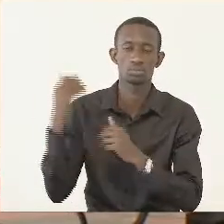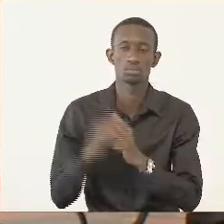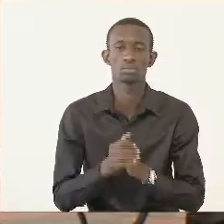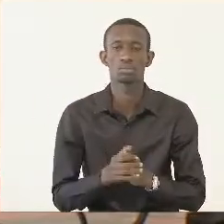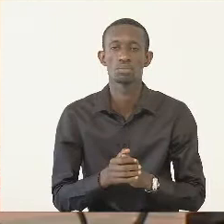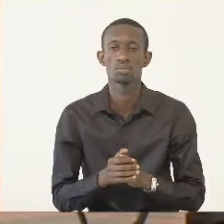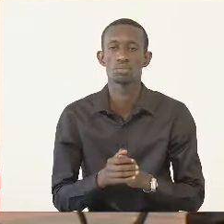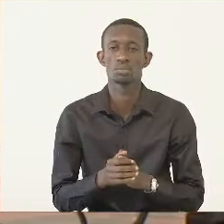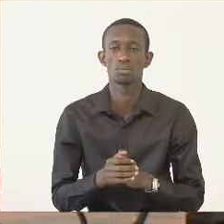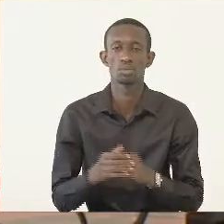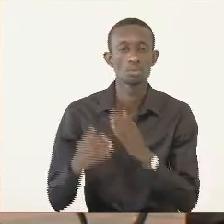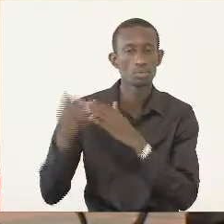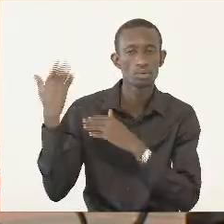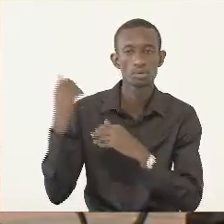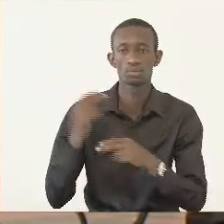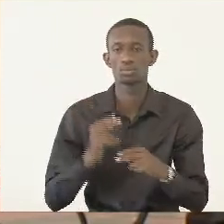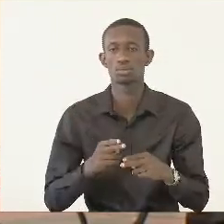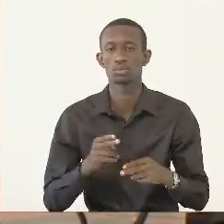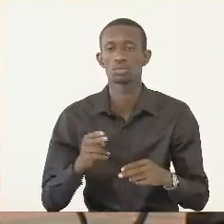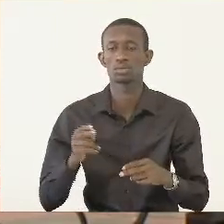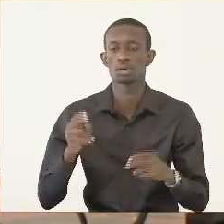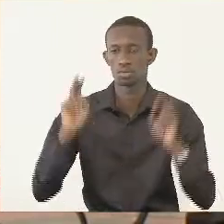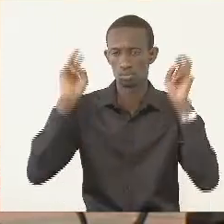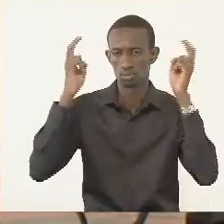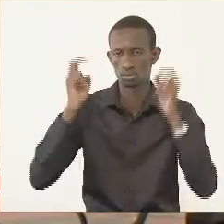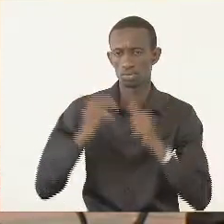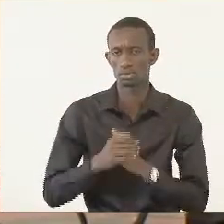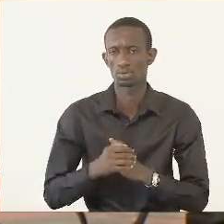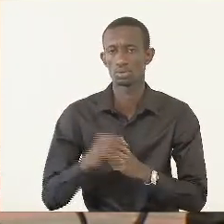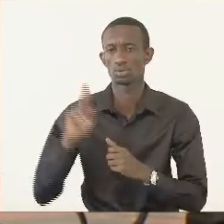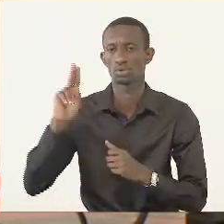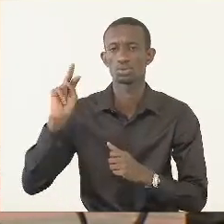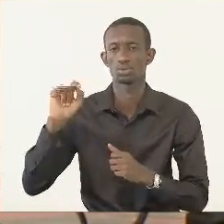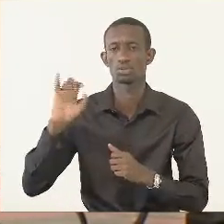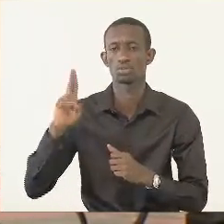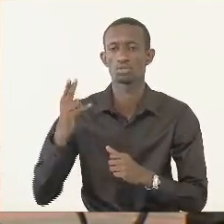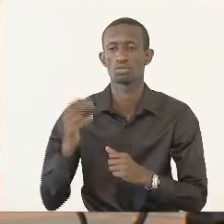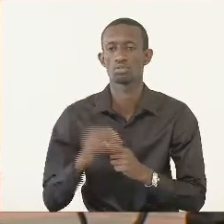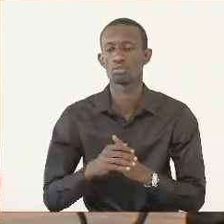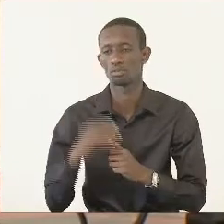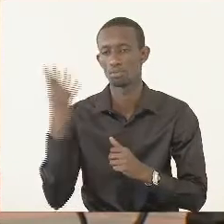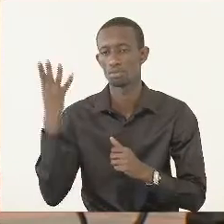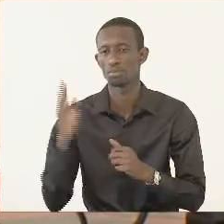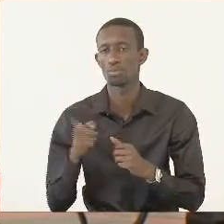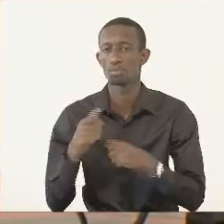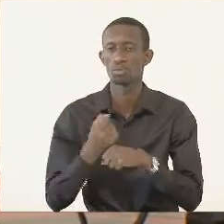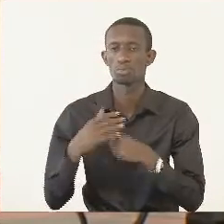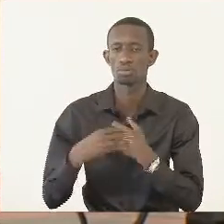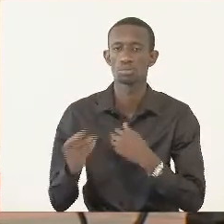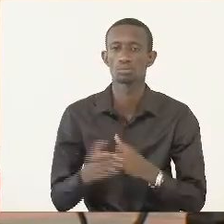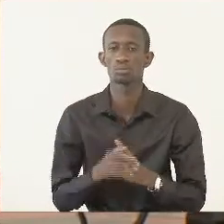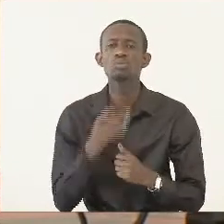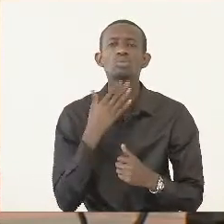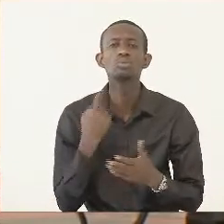previous sections of Unit 4 about DNA replication. Make copies. But how do you make them? What do you